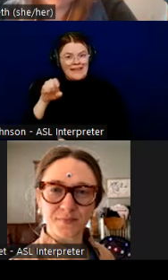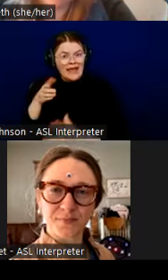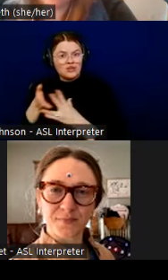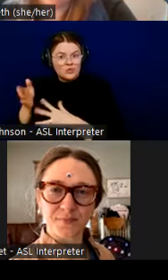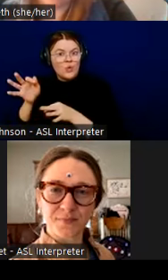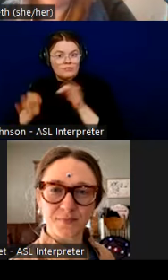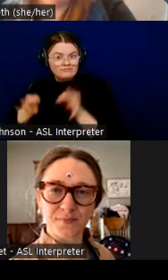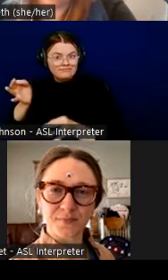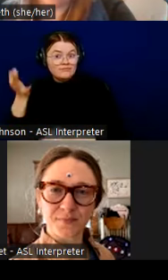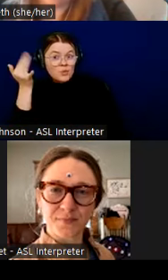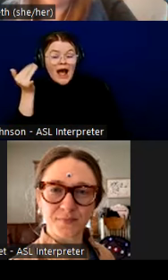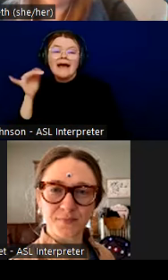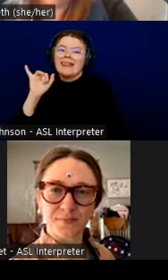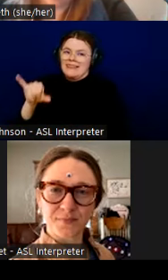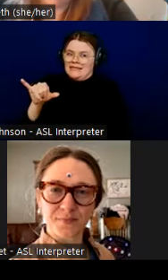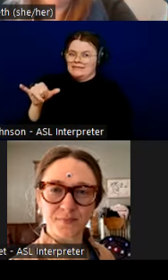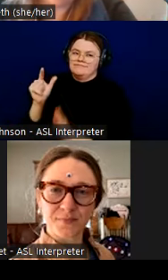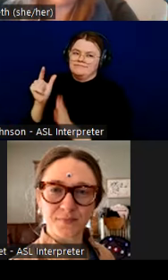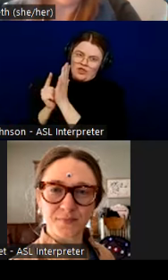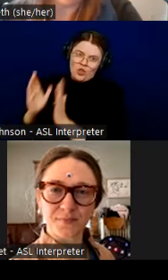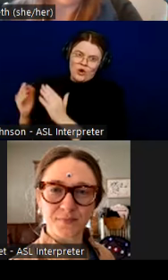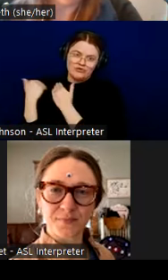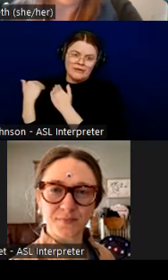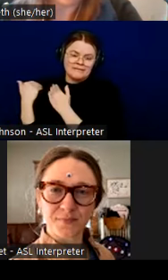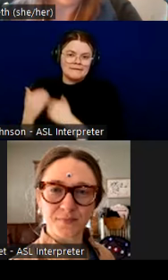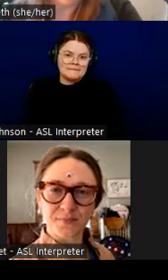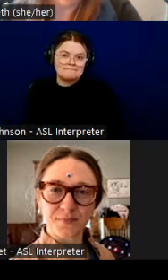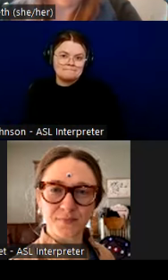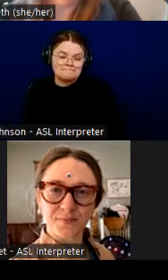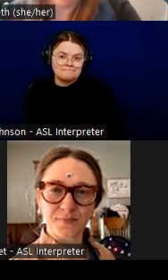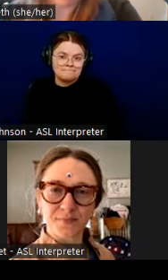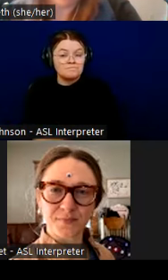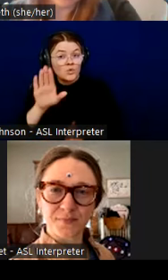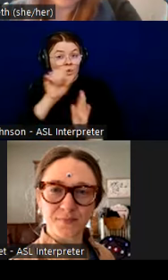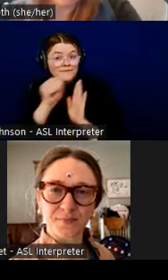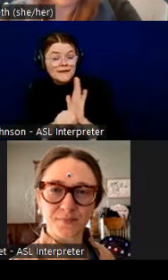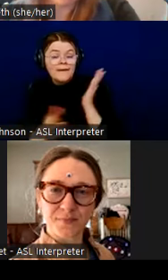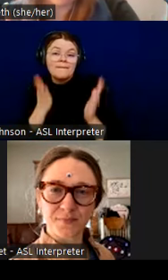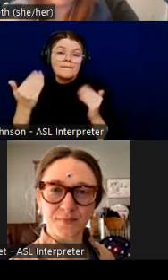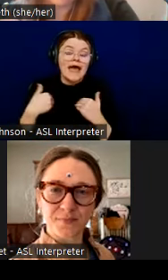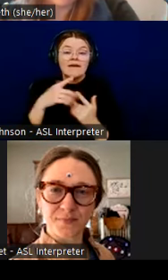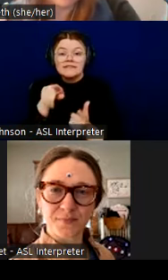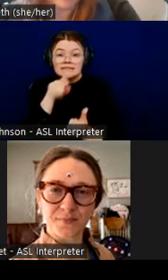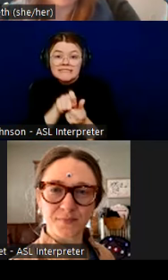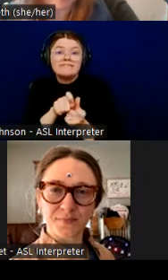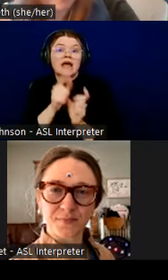lawyer's job. And your state might have laws that allow the prosecution to